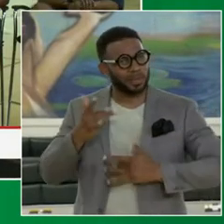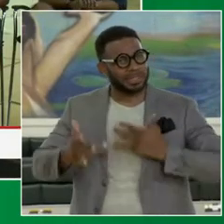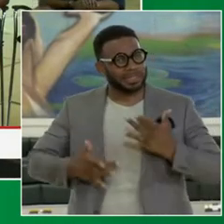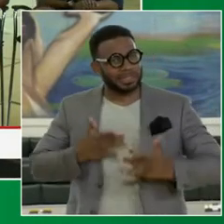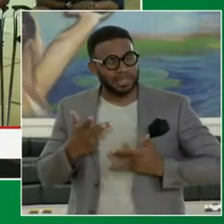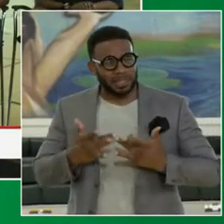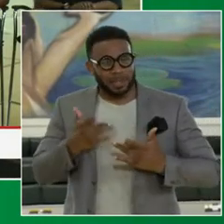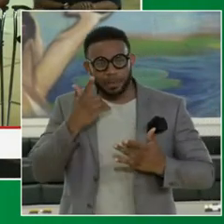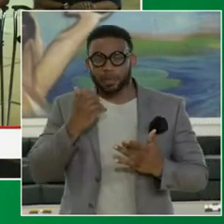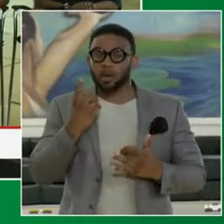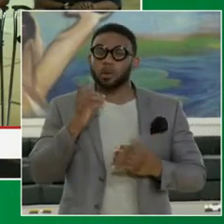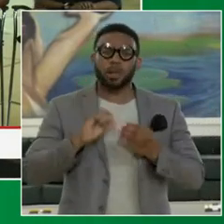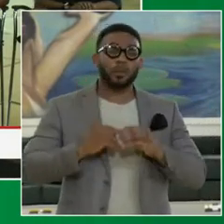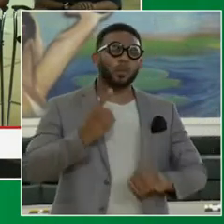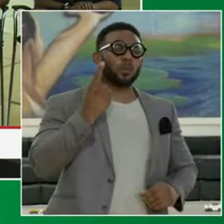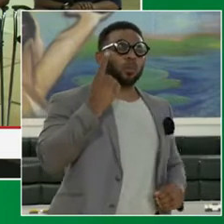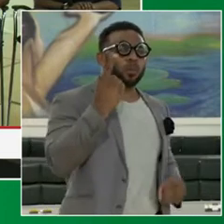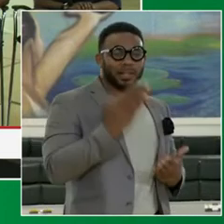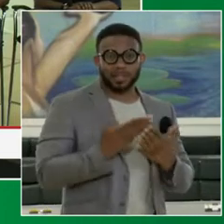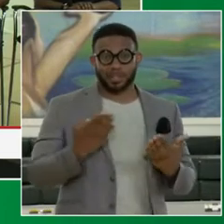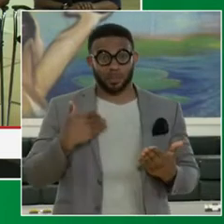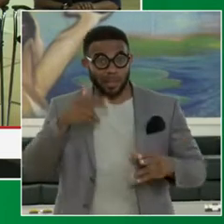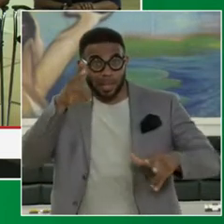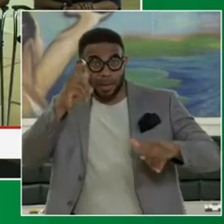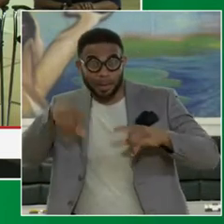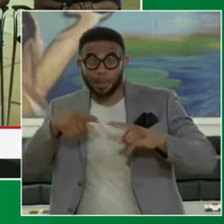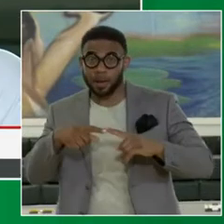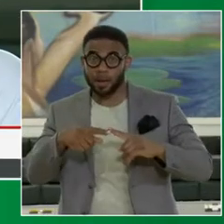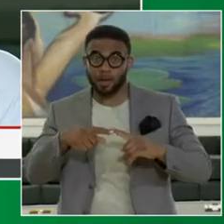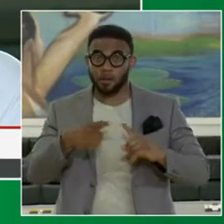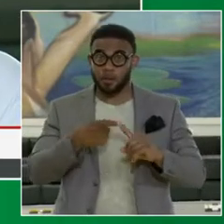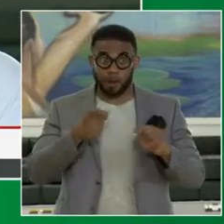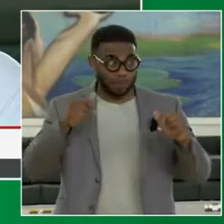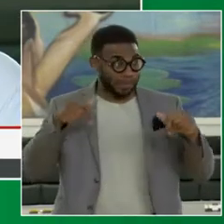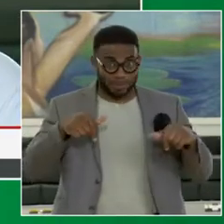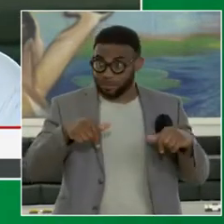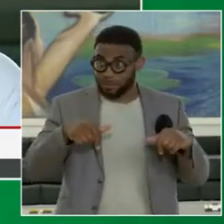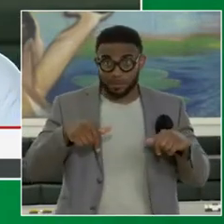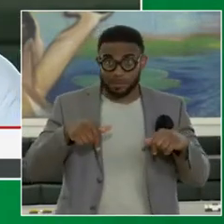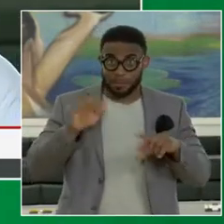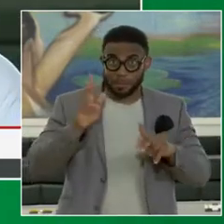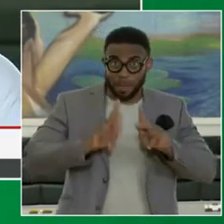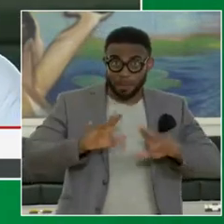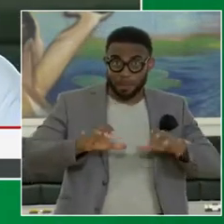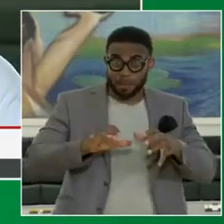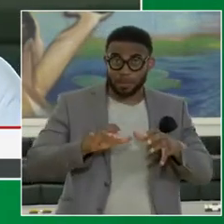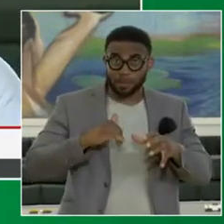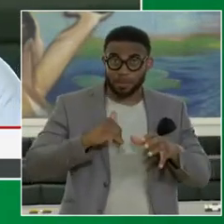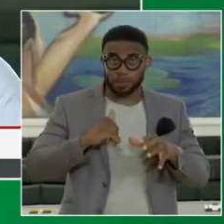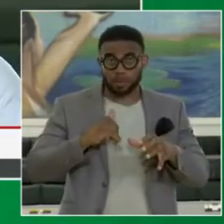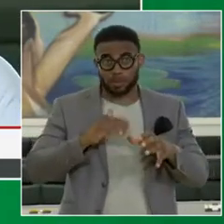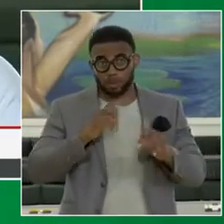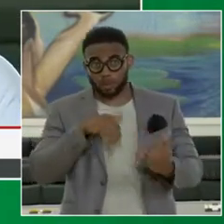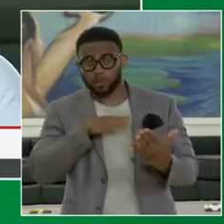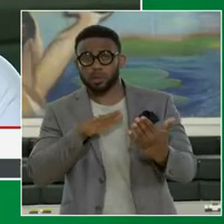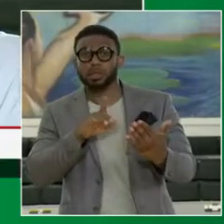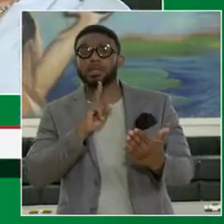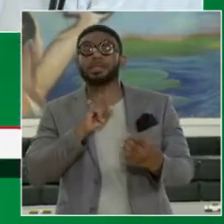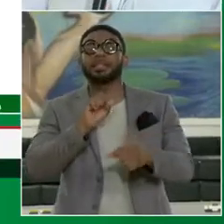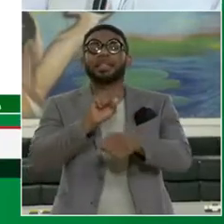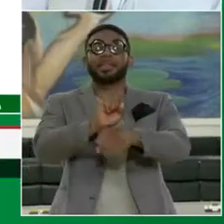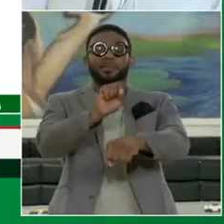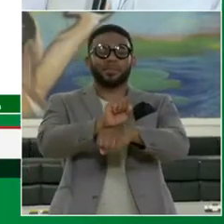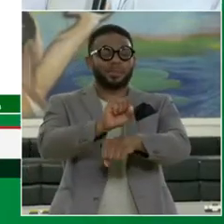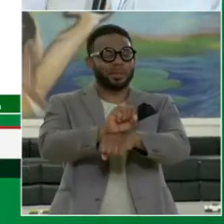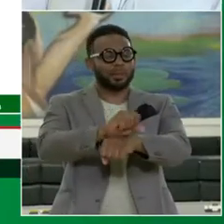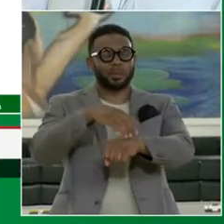exciting, because one of the number one things that we hear about from this particular population that we're seeking to address is employment.